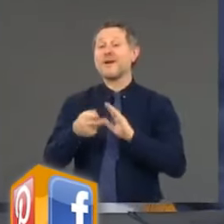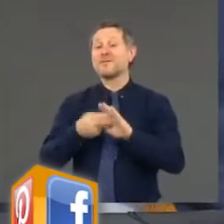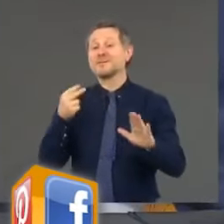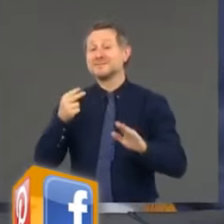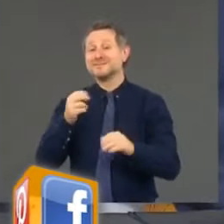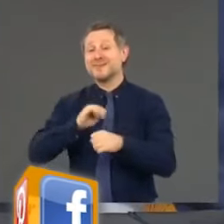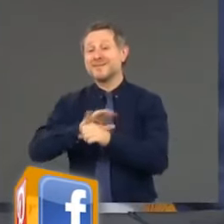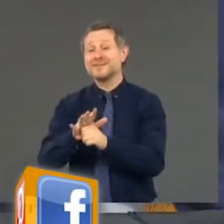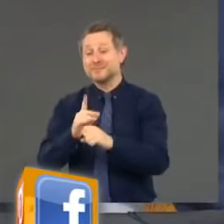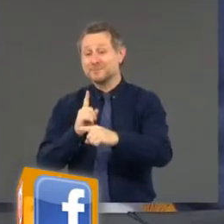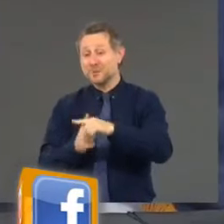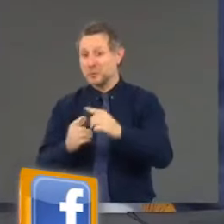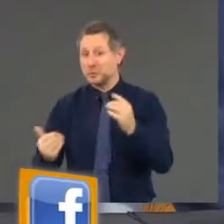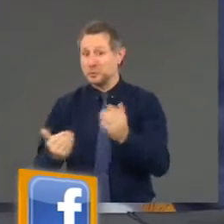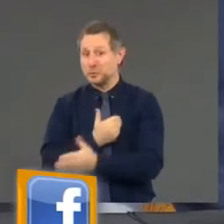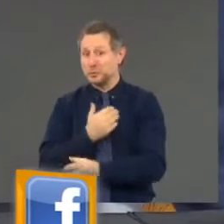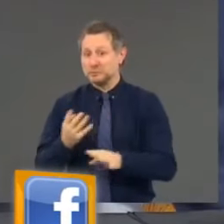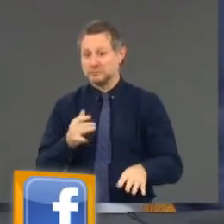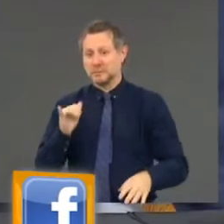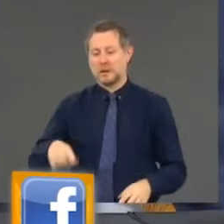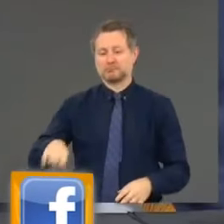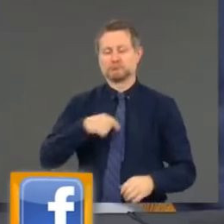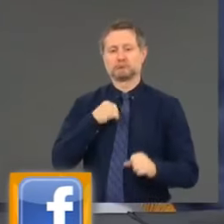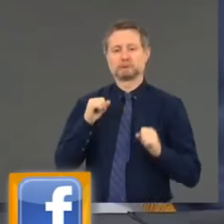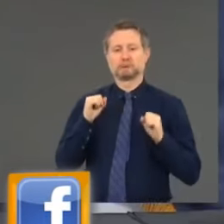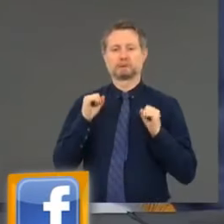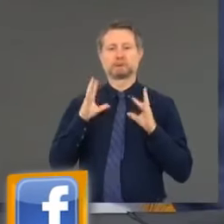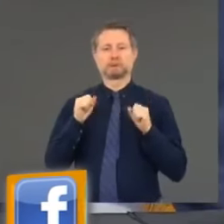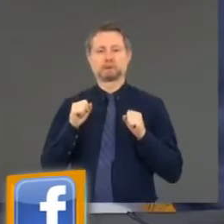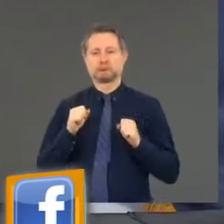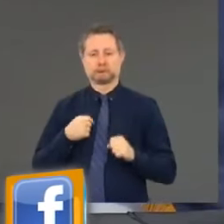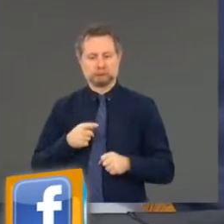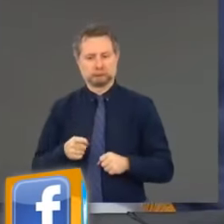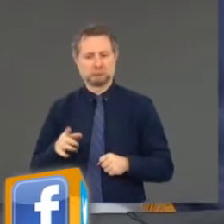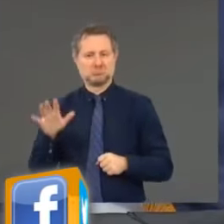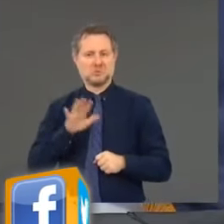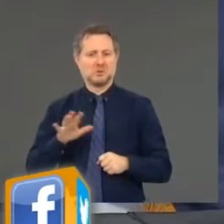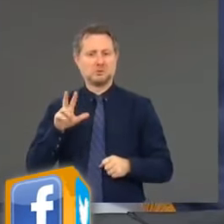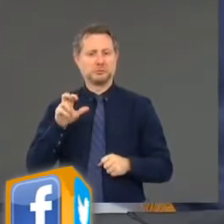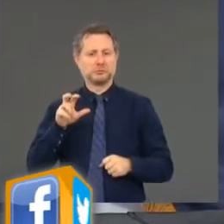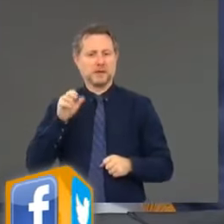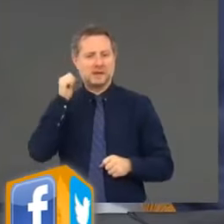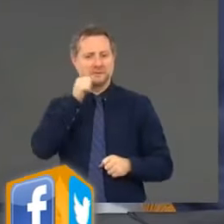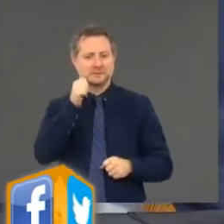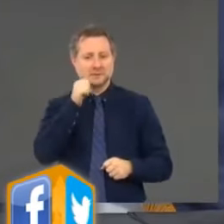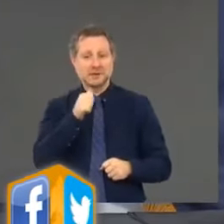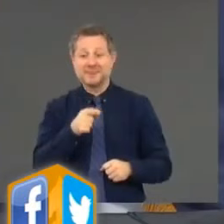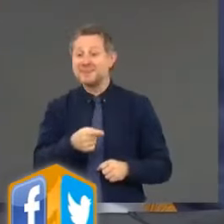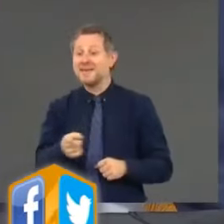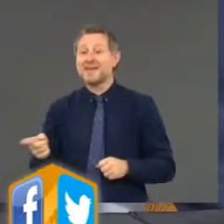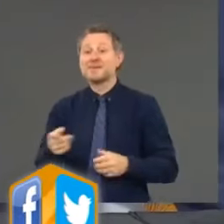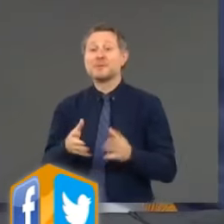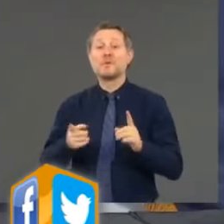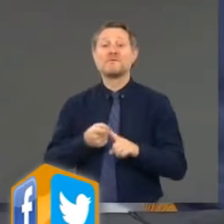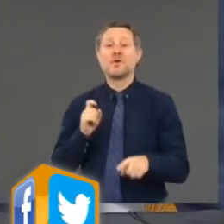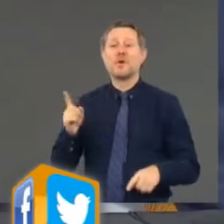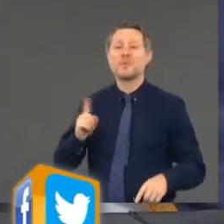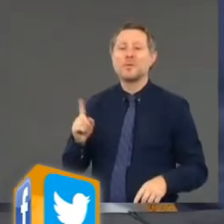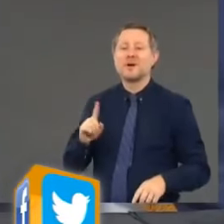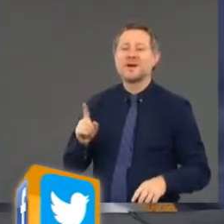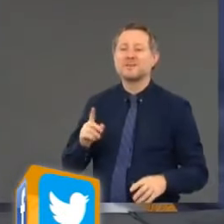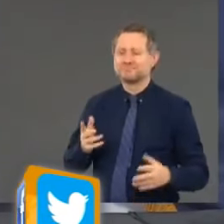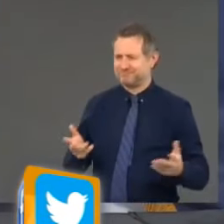new COVID cases that are coming in the door, about the 300 per day, those are basically infections